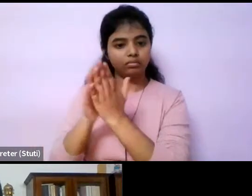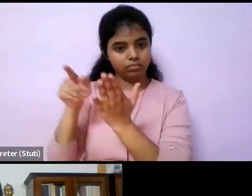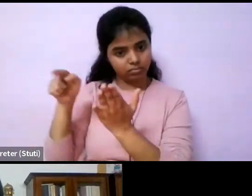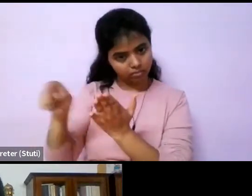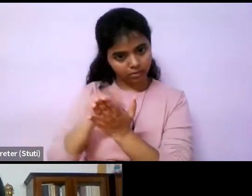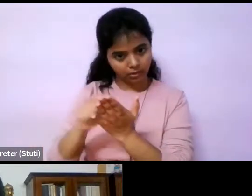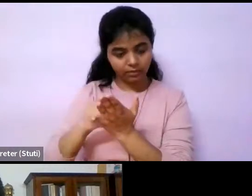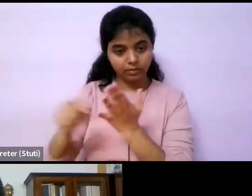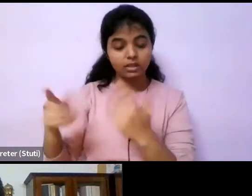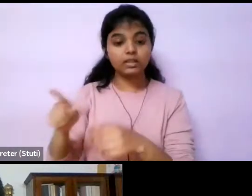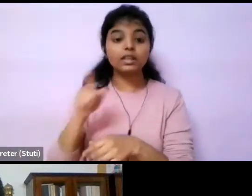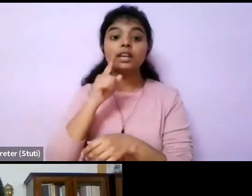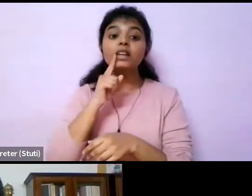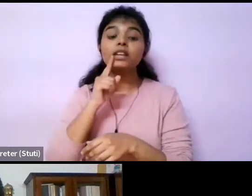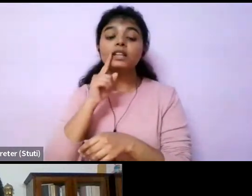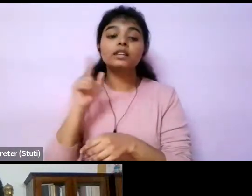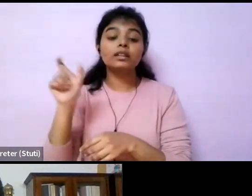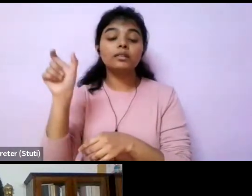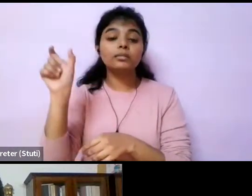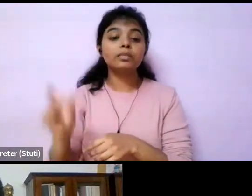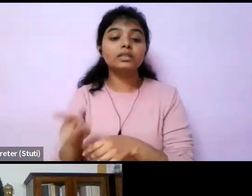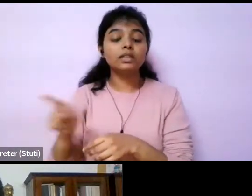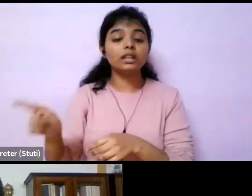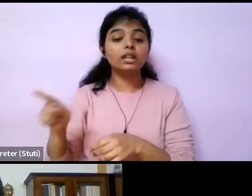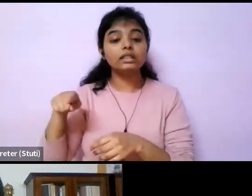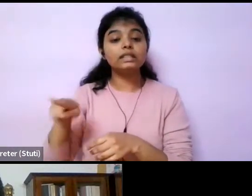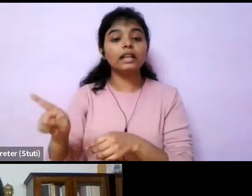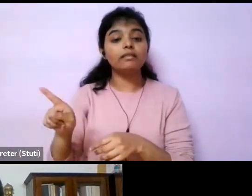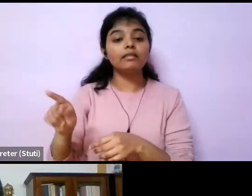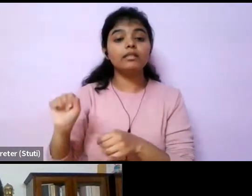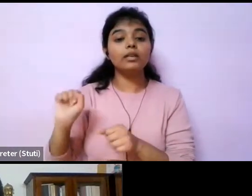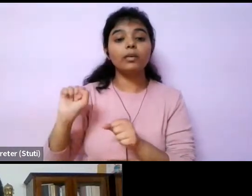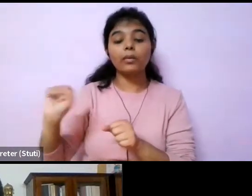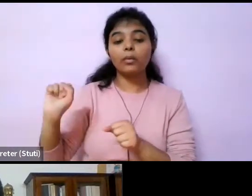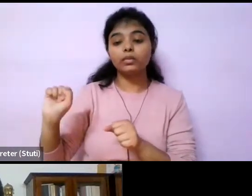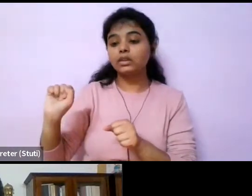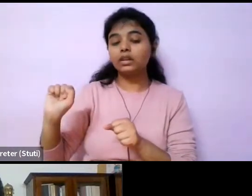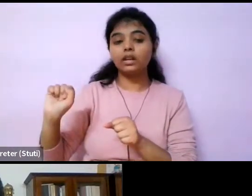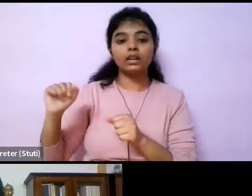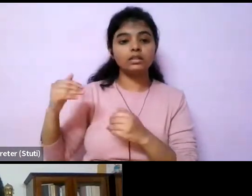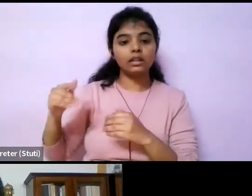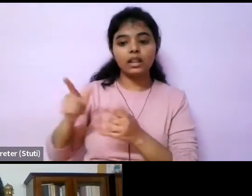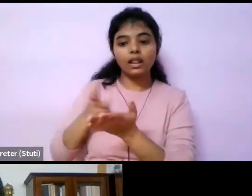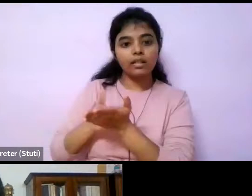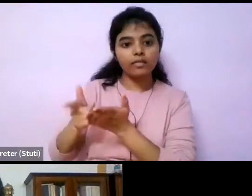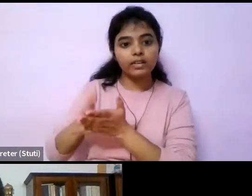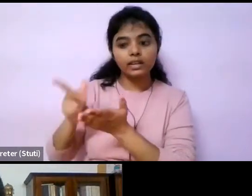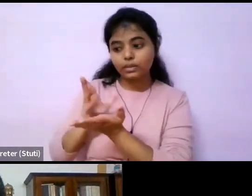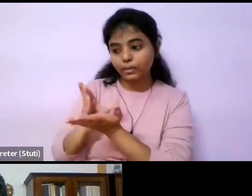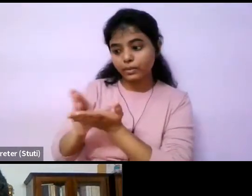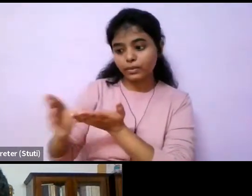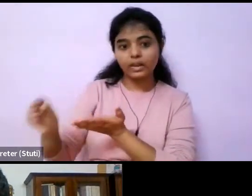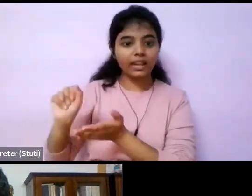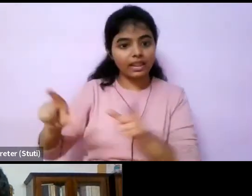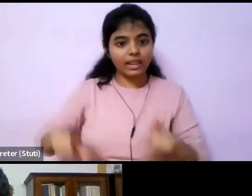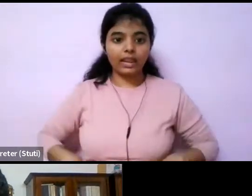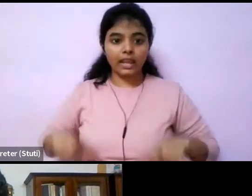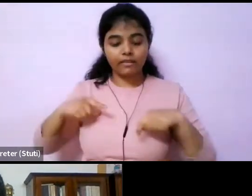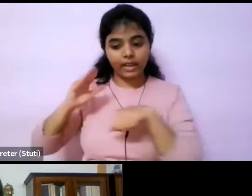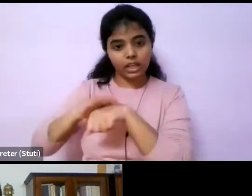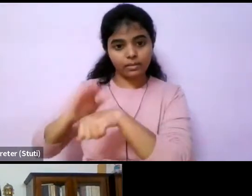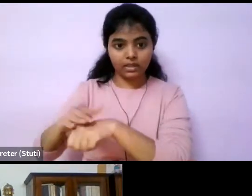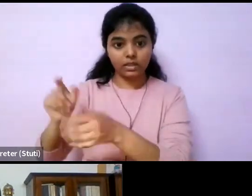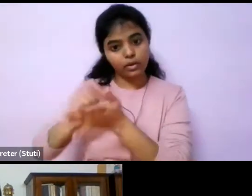much of an individual challenge that he had to face in Gagre. But once he comes to Delhi,